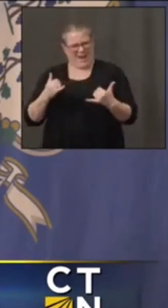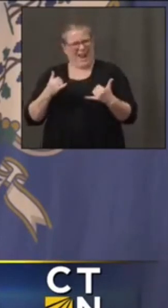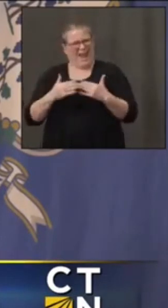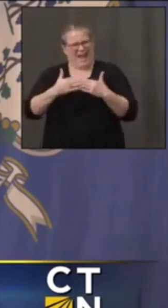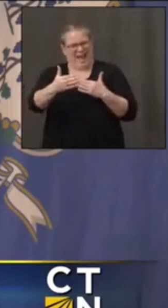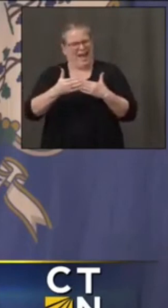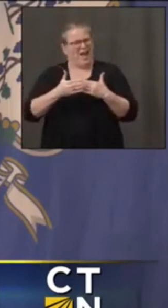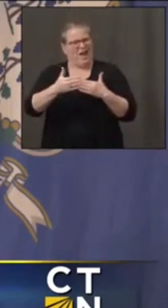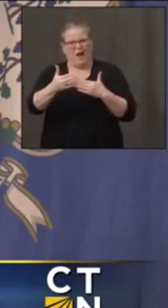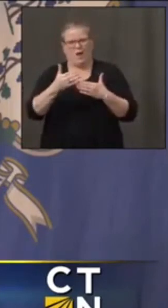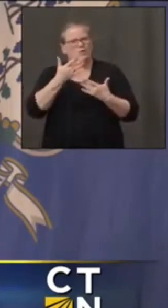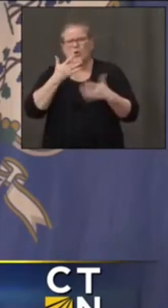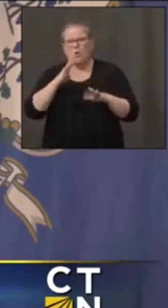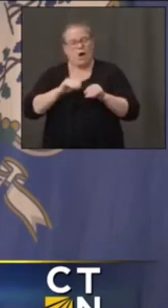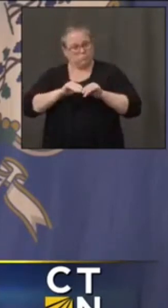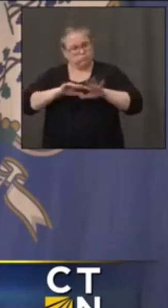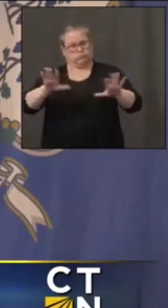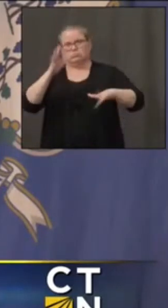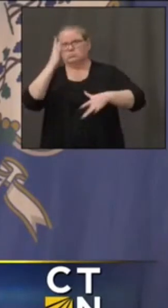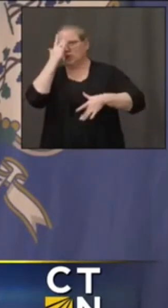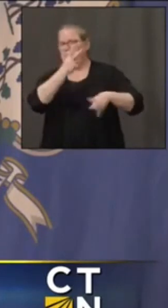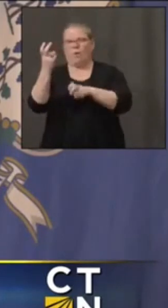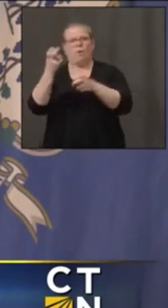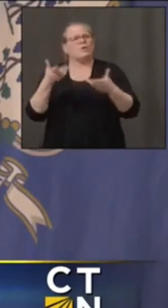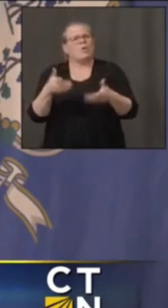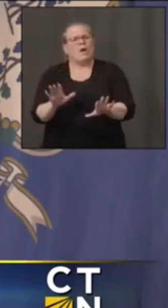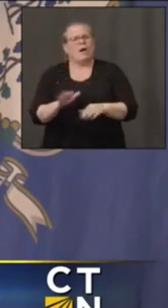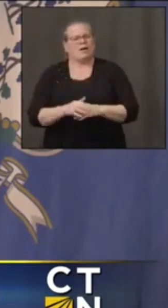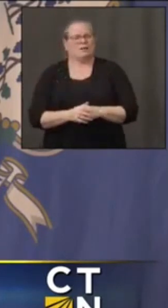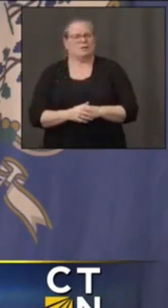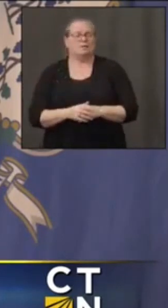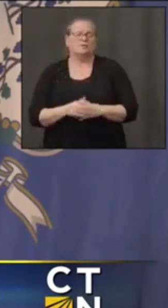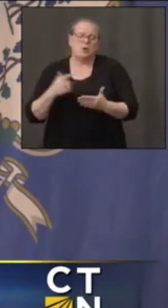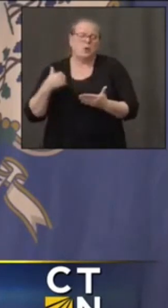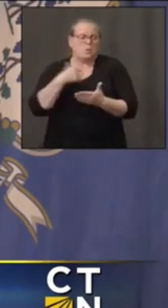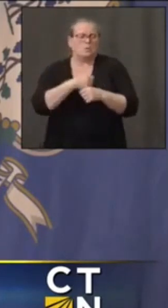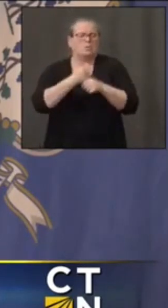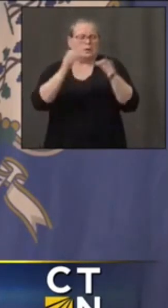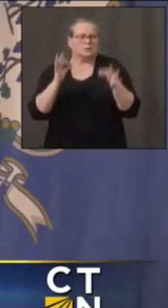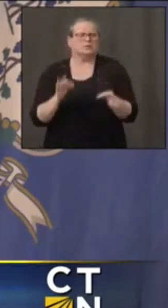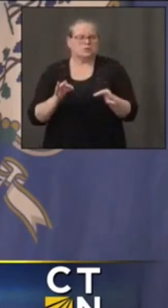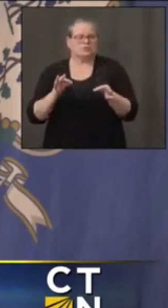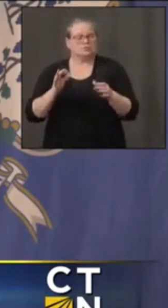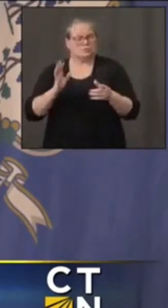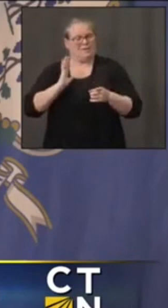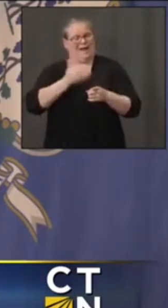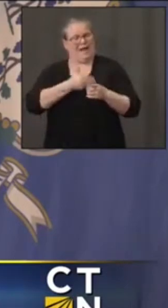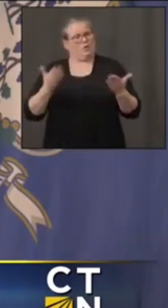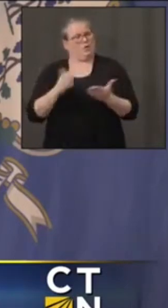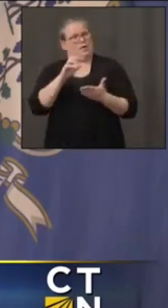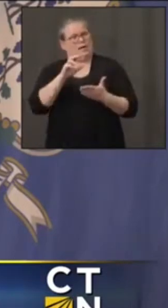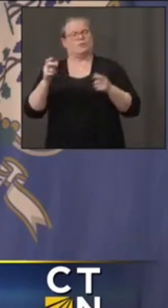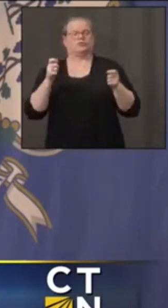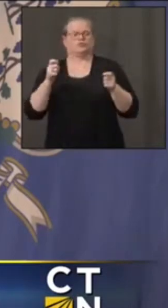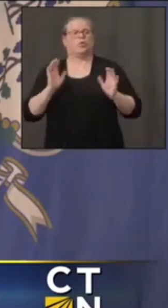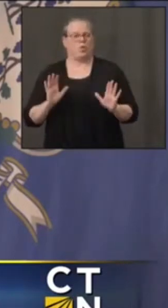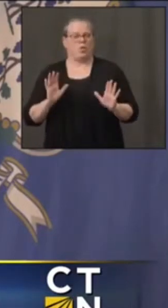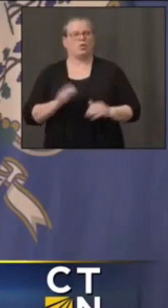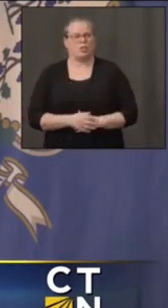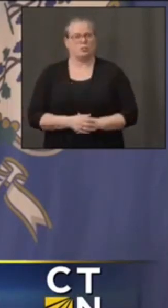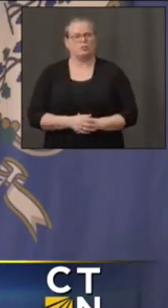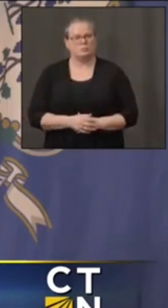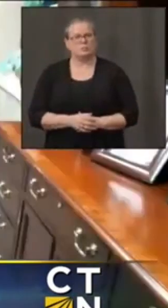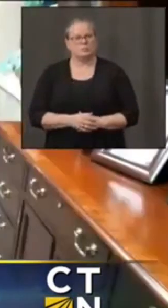you've heard from everybody, what we do, we can take control of our own destiny. Dr. Murphy, would you address that?